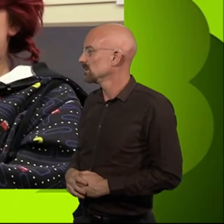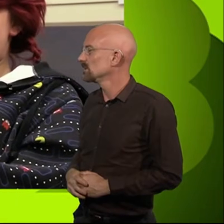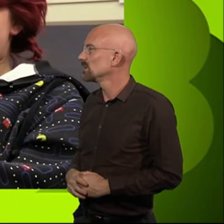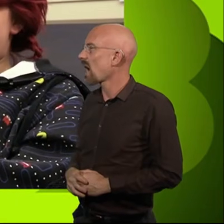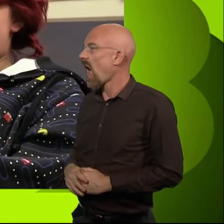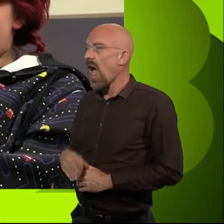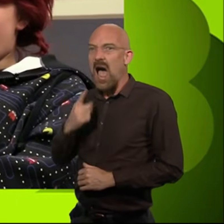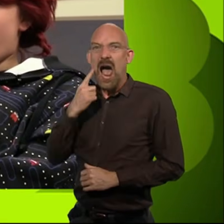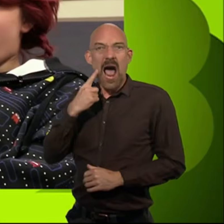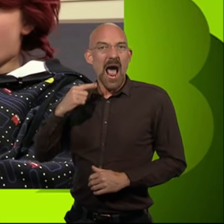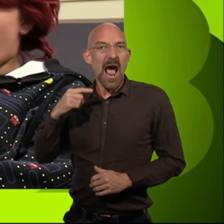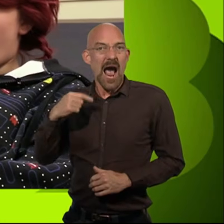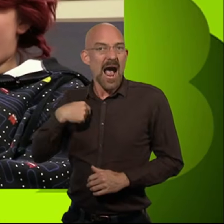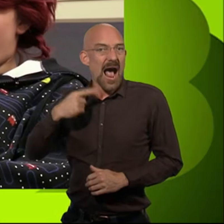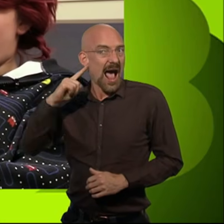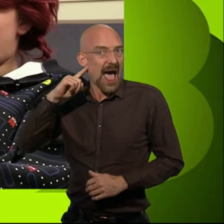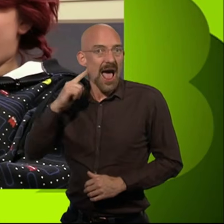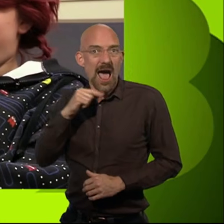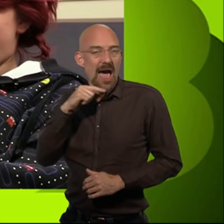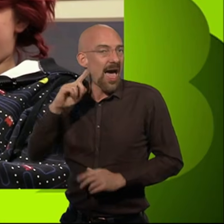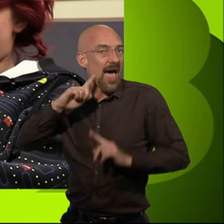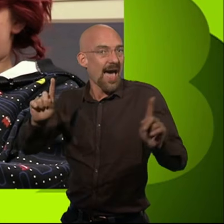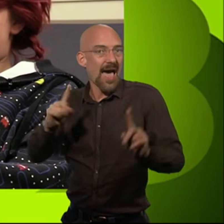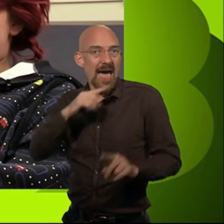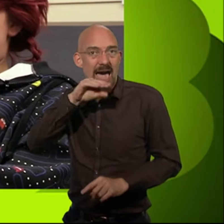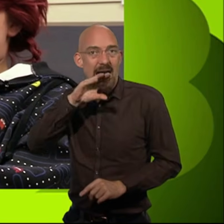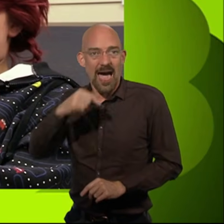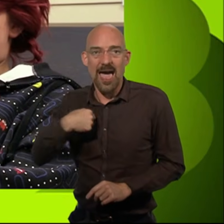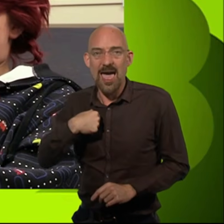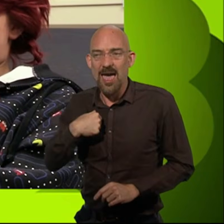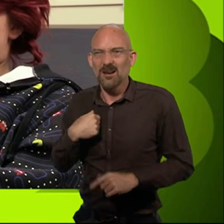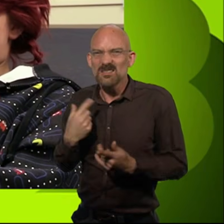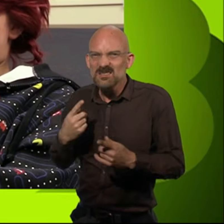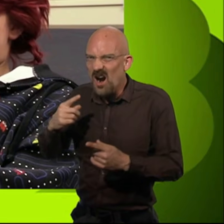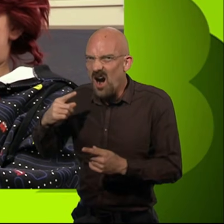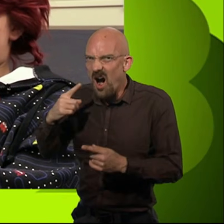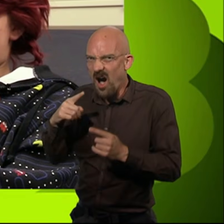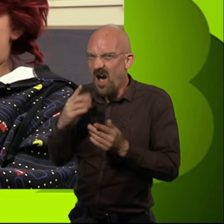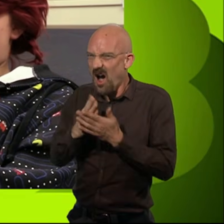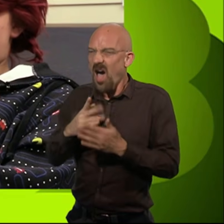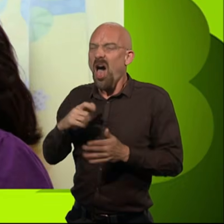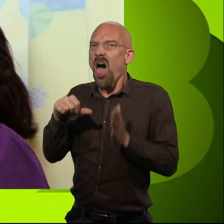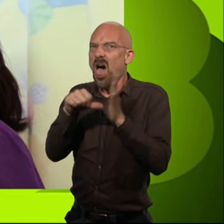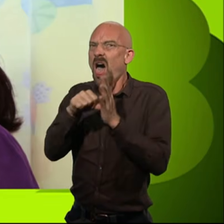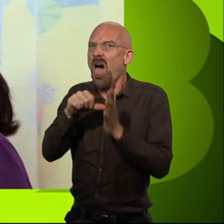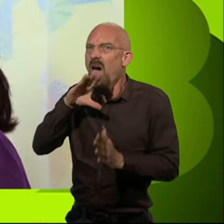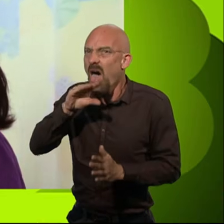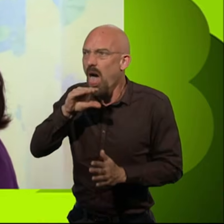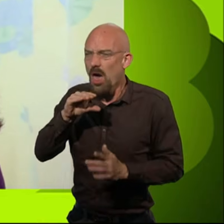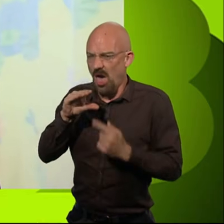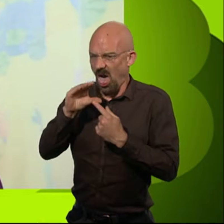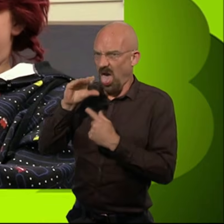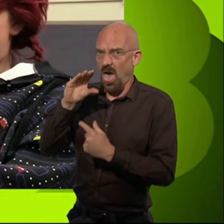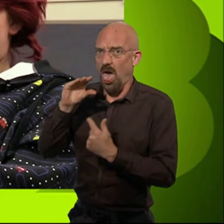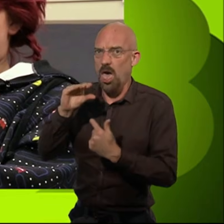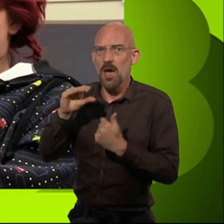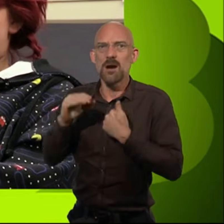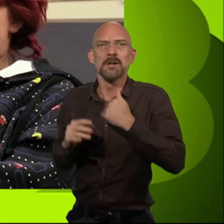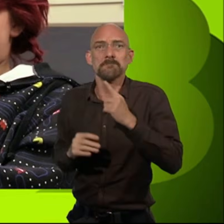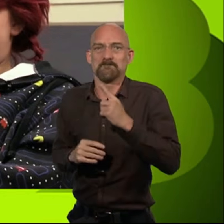different. Like it's harder to speak Harder to what? Speak. Right. when I'm saying